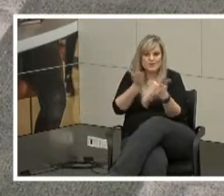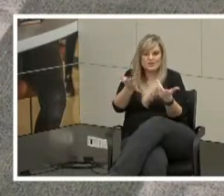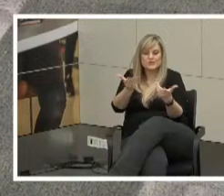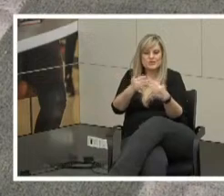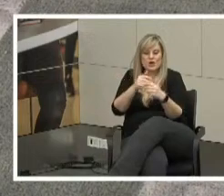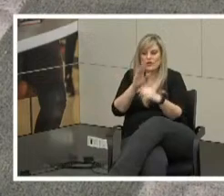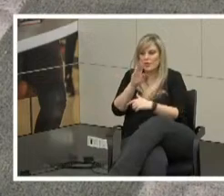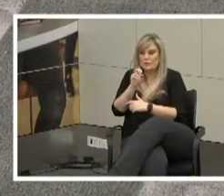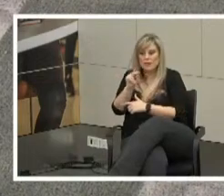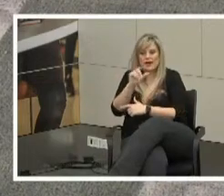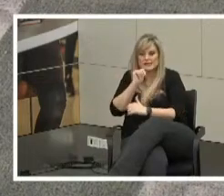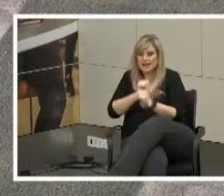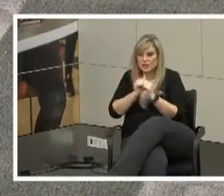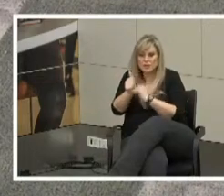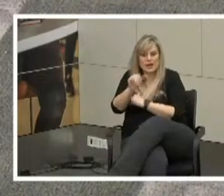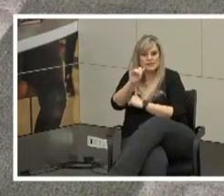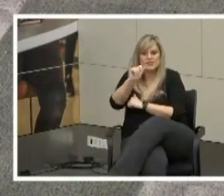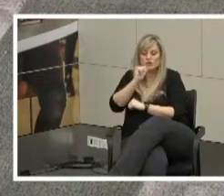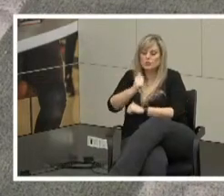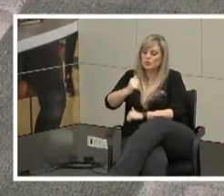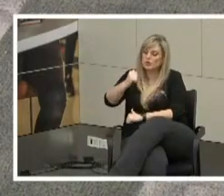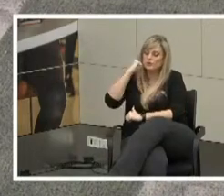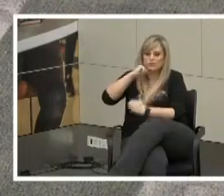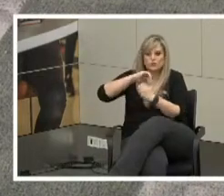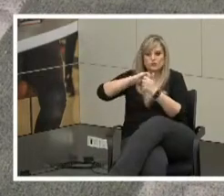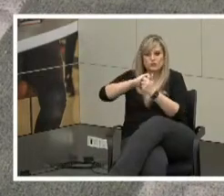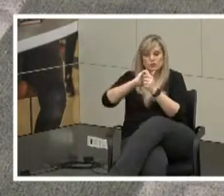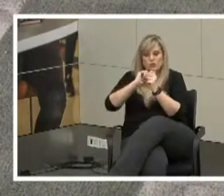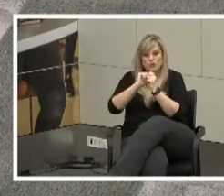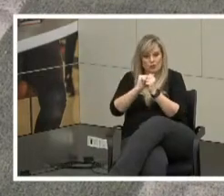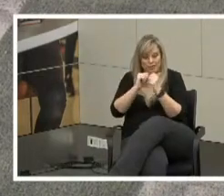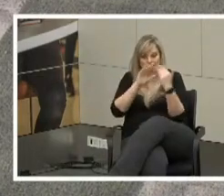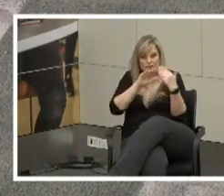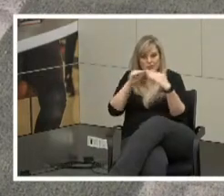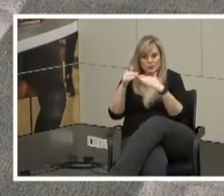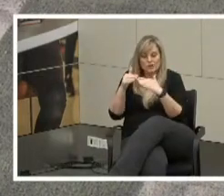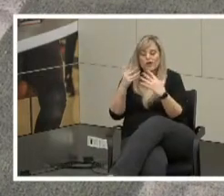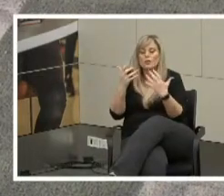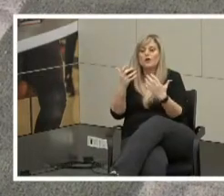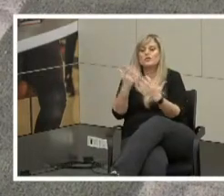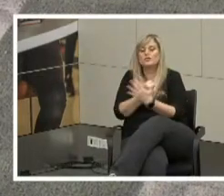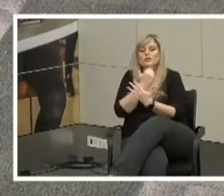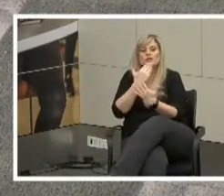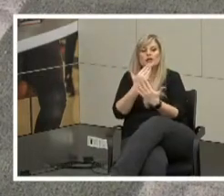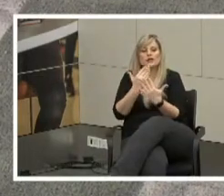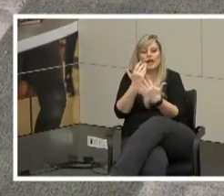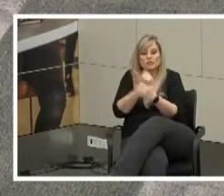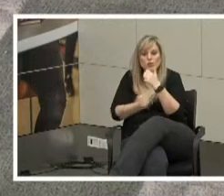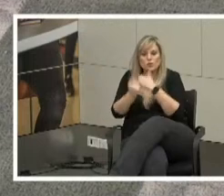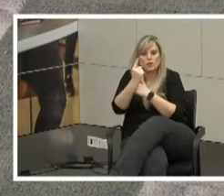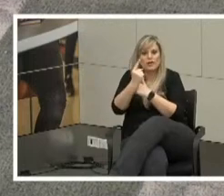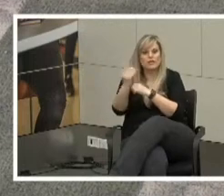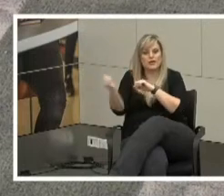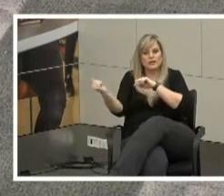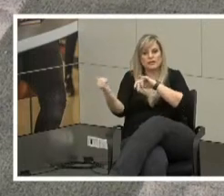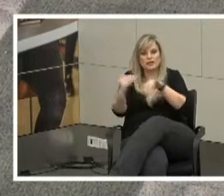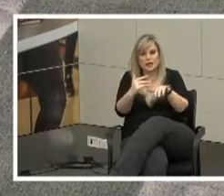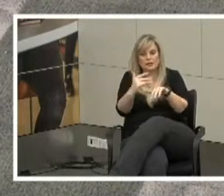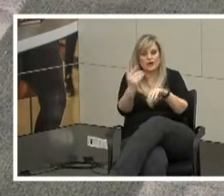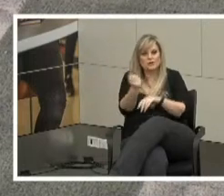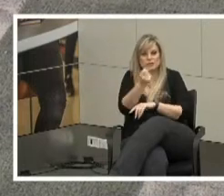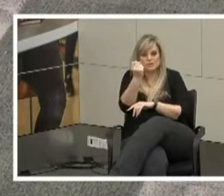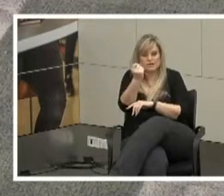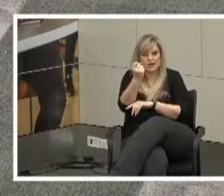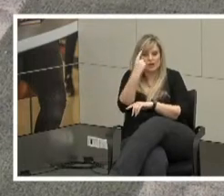won't pass if you won't collaborate with the community I want to thank everyone that came out on Saturday at that funeral